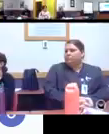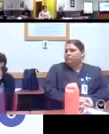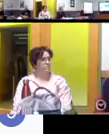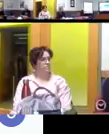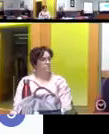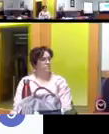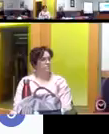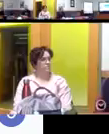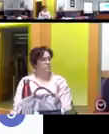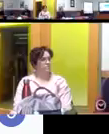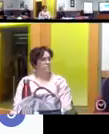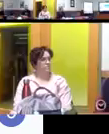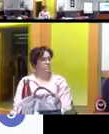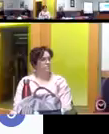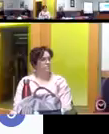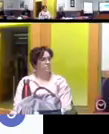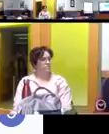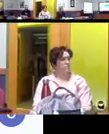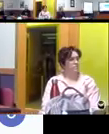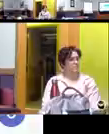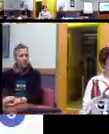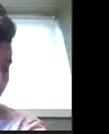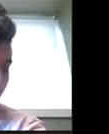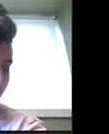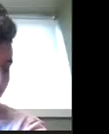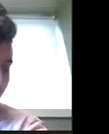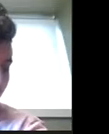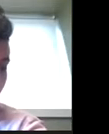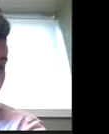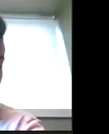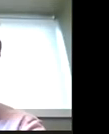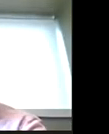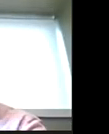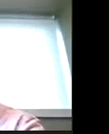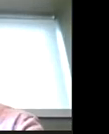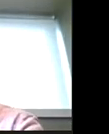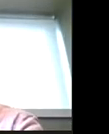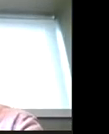Oh, yeah, I think I sent that to you in the email. You have it? Awesome. Thank you.